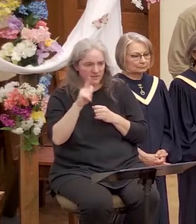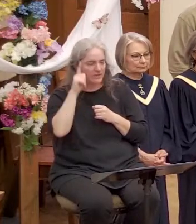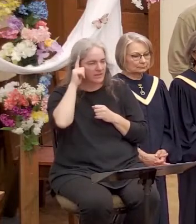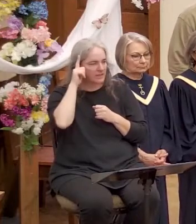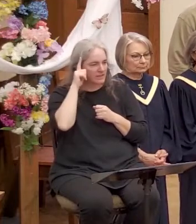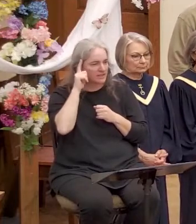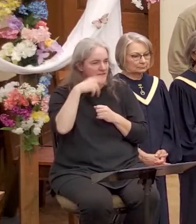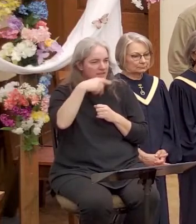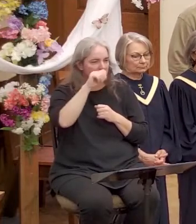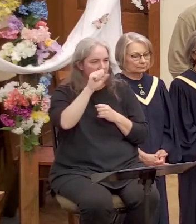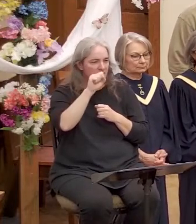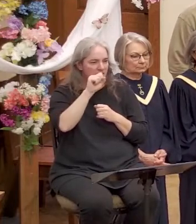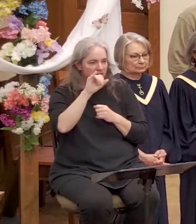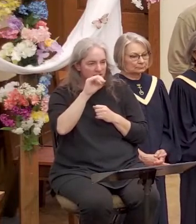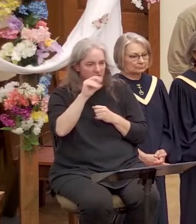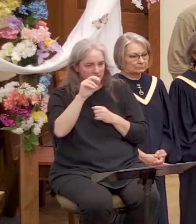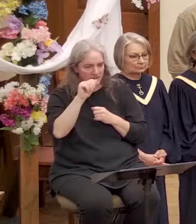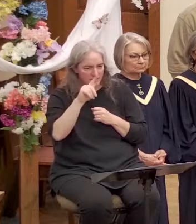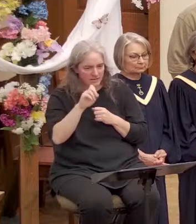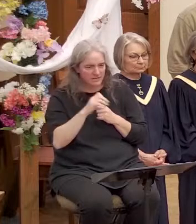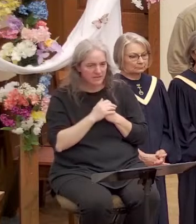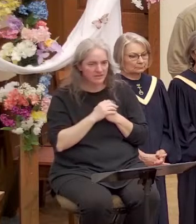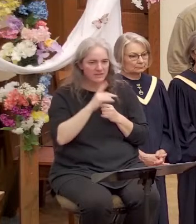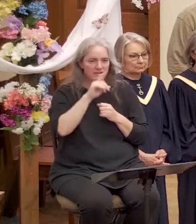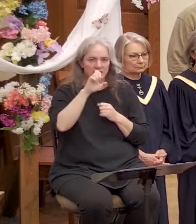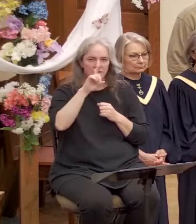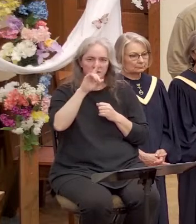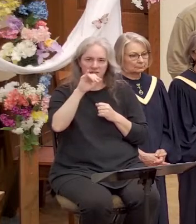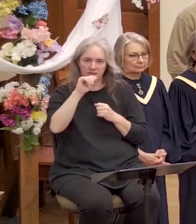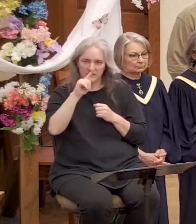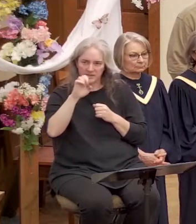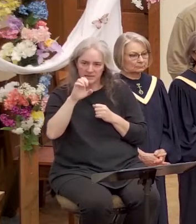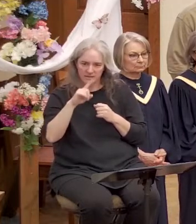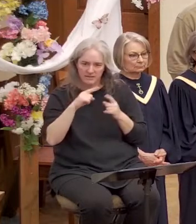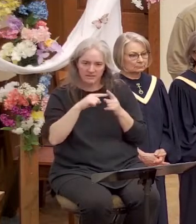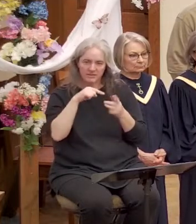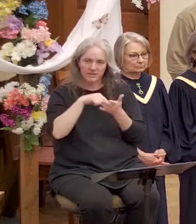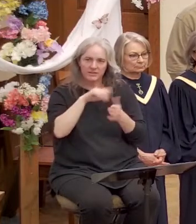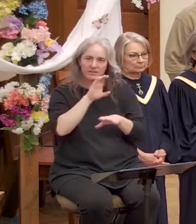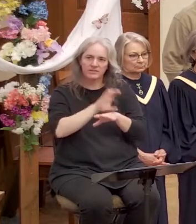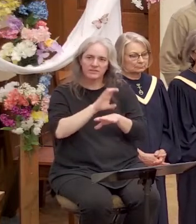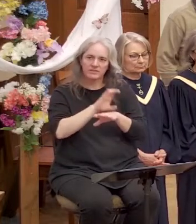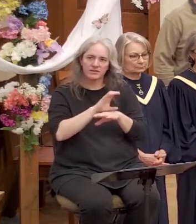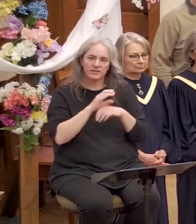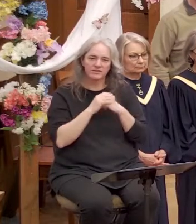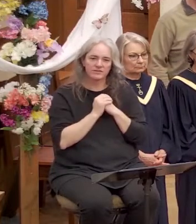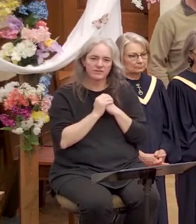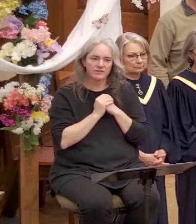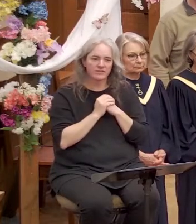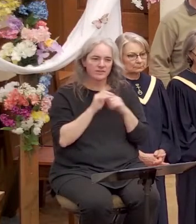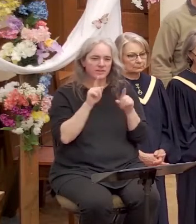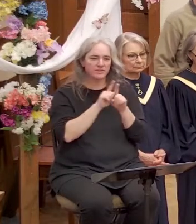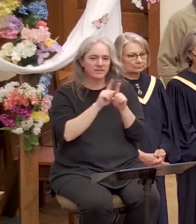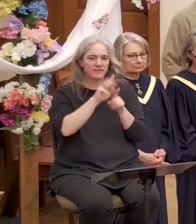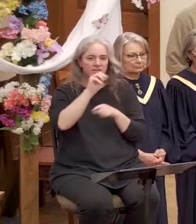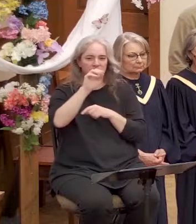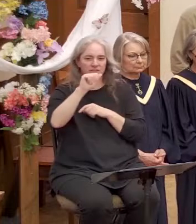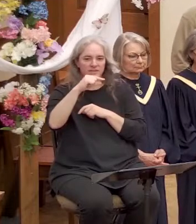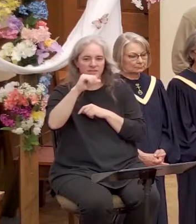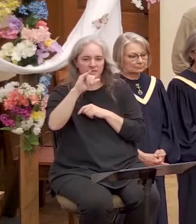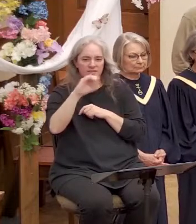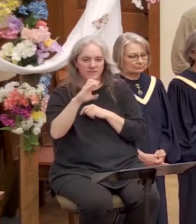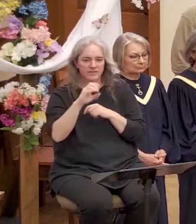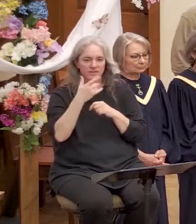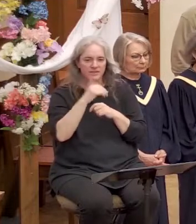they're passionate, they're dedicated to this church. They're like magic. It's like they